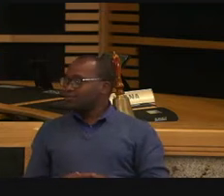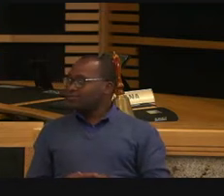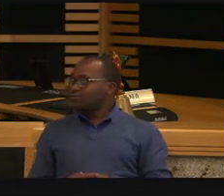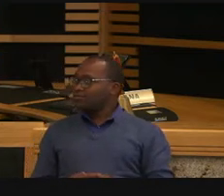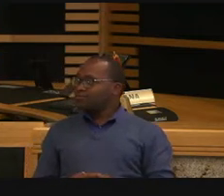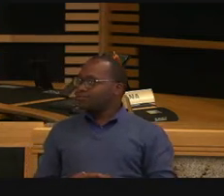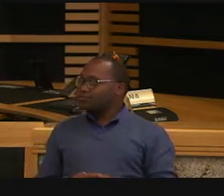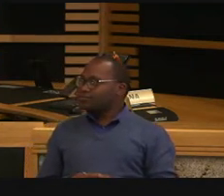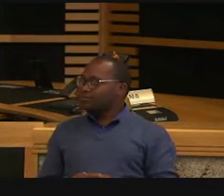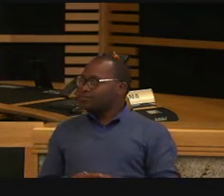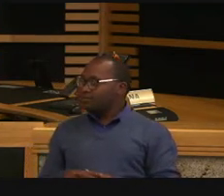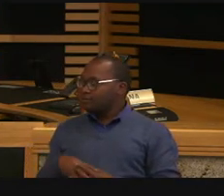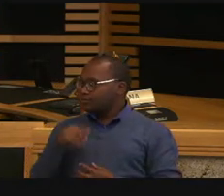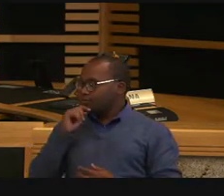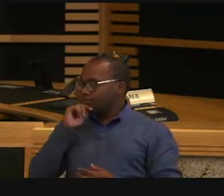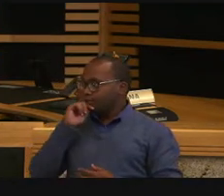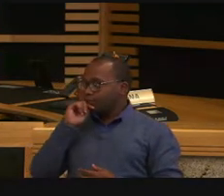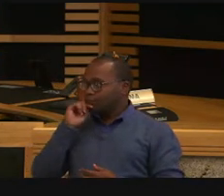Honorable Fanta.